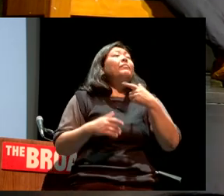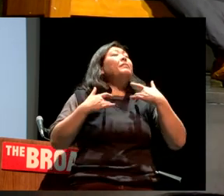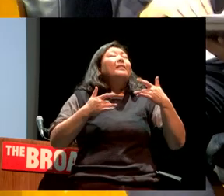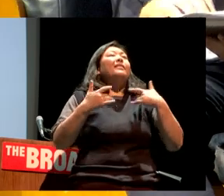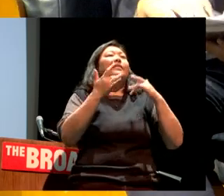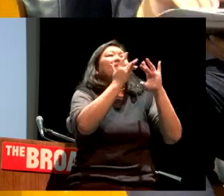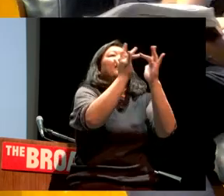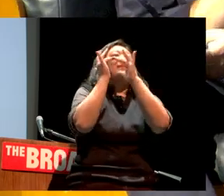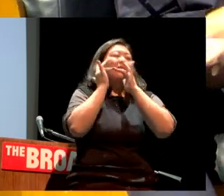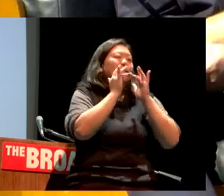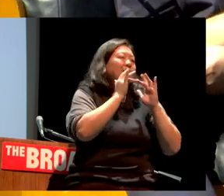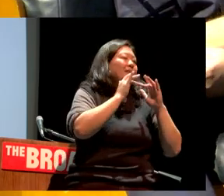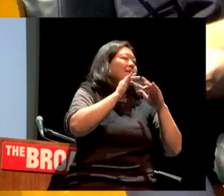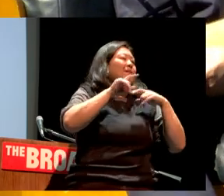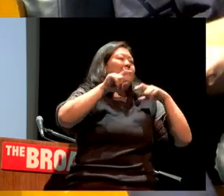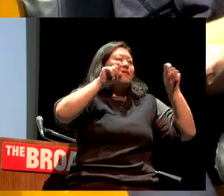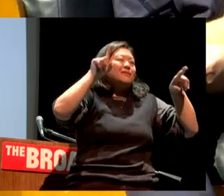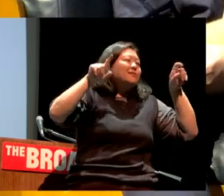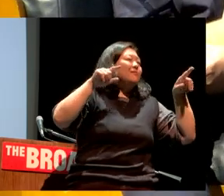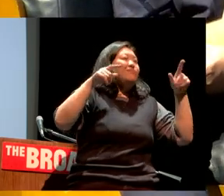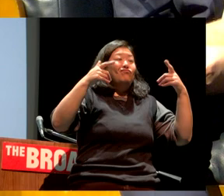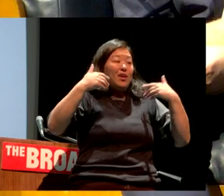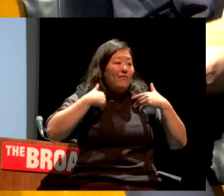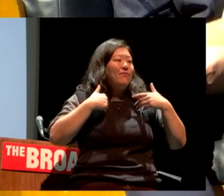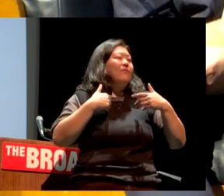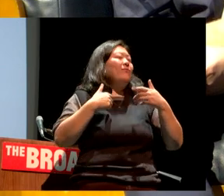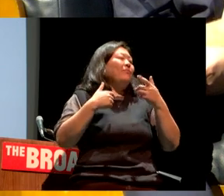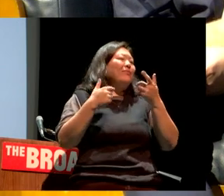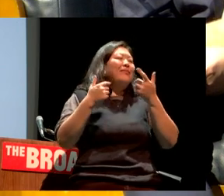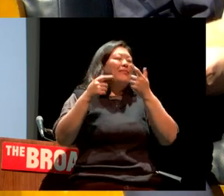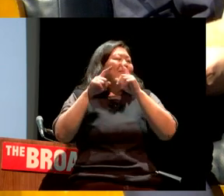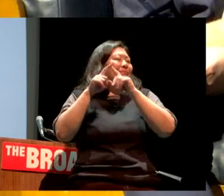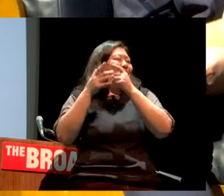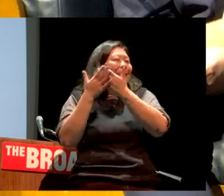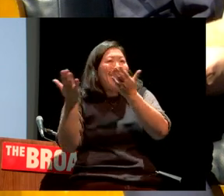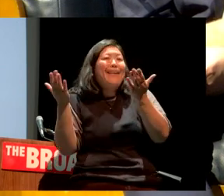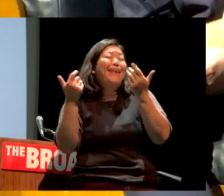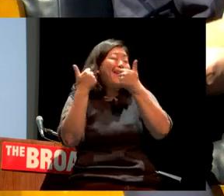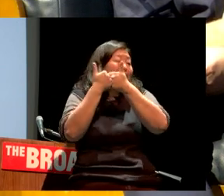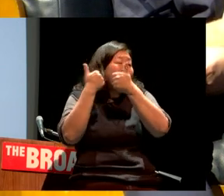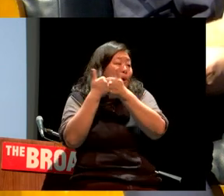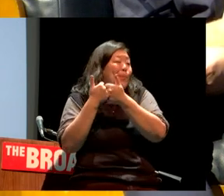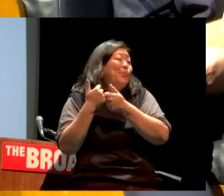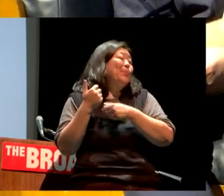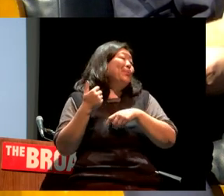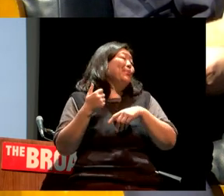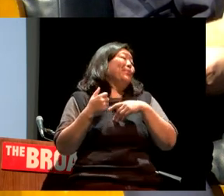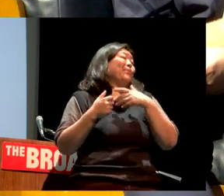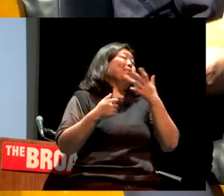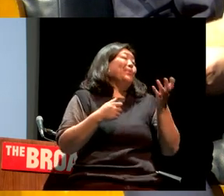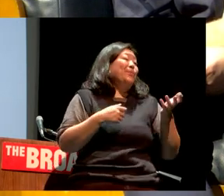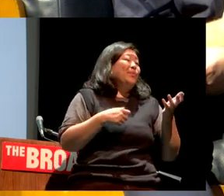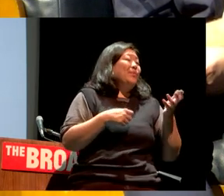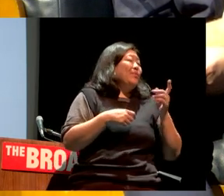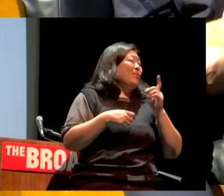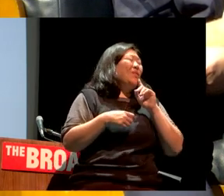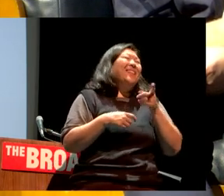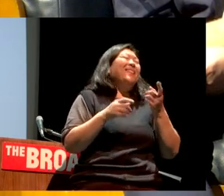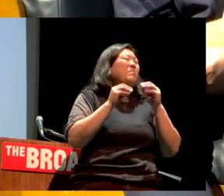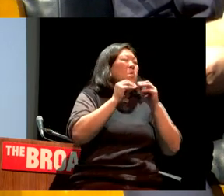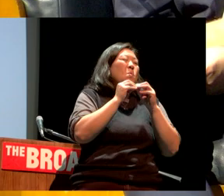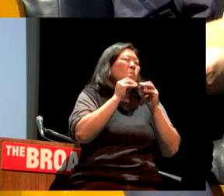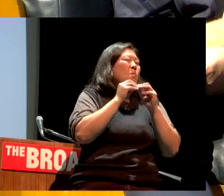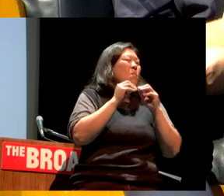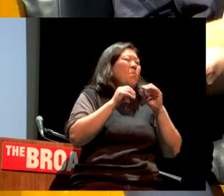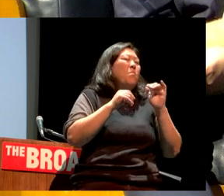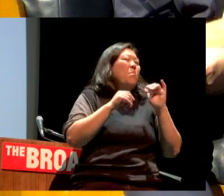this. So, and I think for now, NFTs is very, you know, on the art side, is born purely on an aesthetical level. There's no conceptual